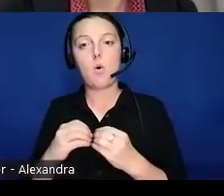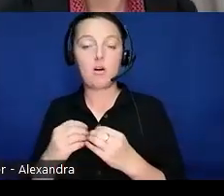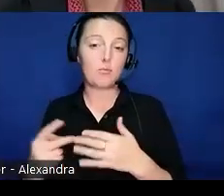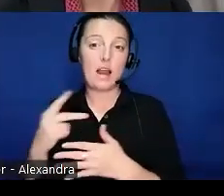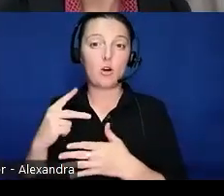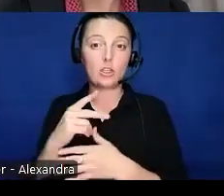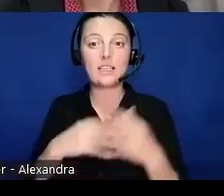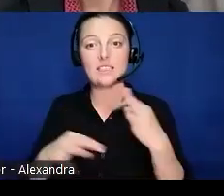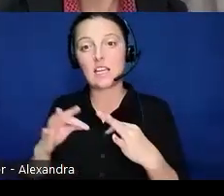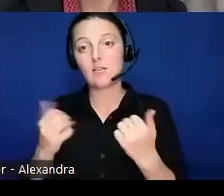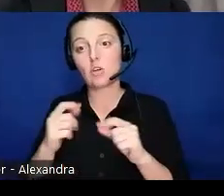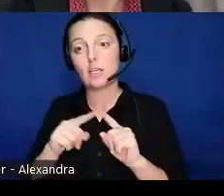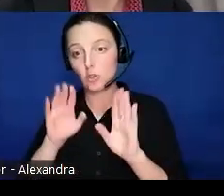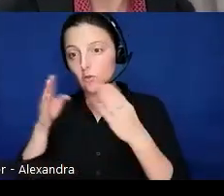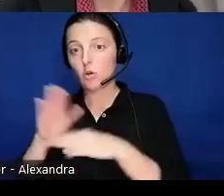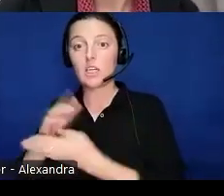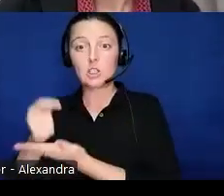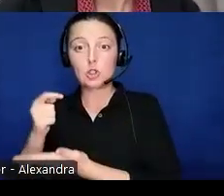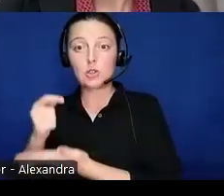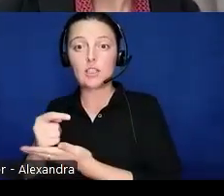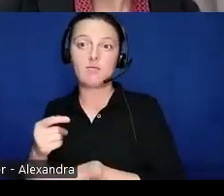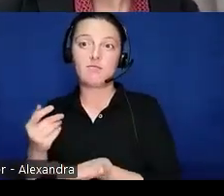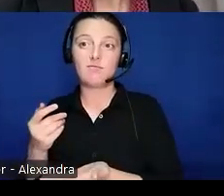making the next step towards getting addiction treatment.